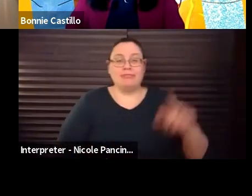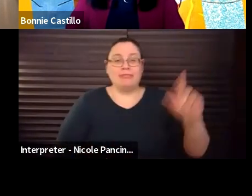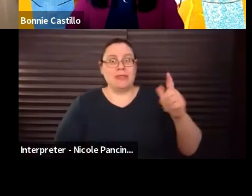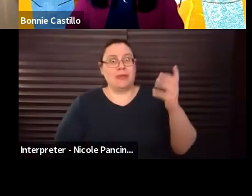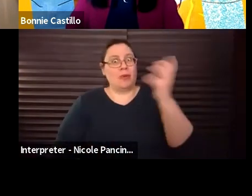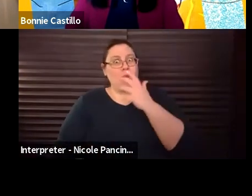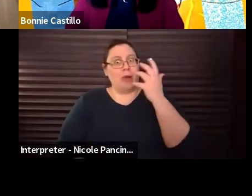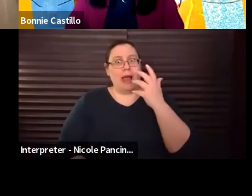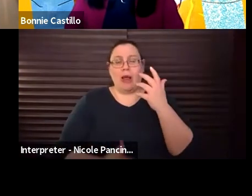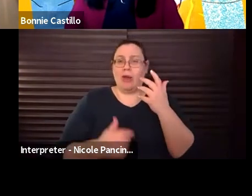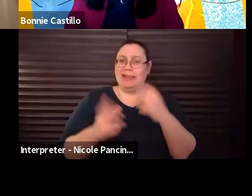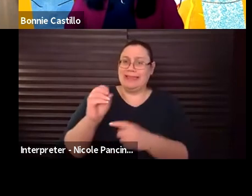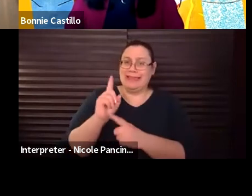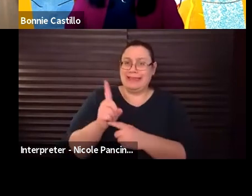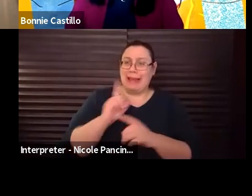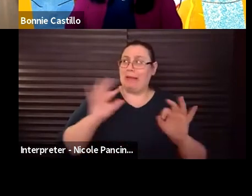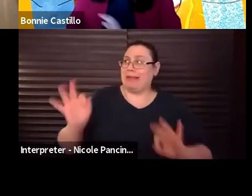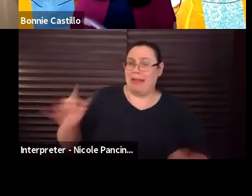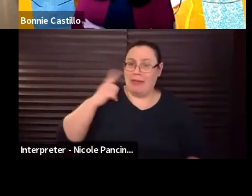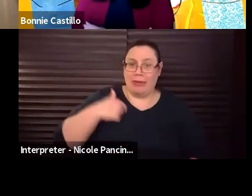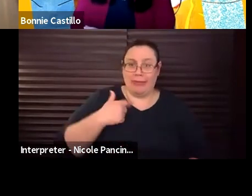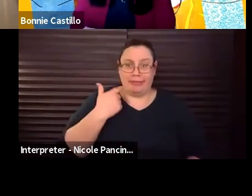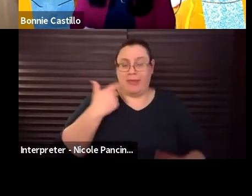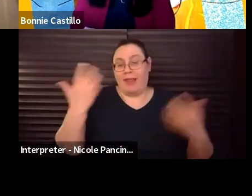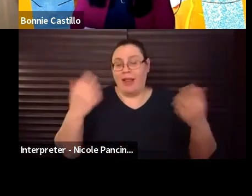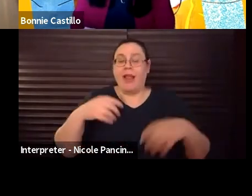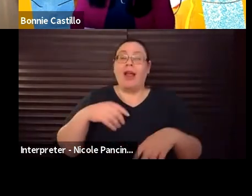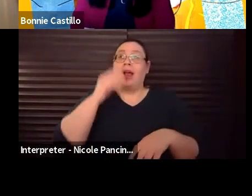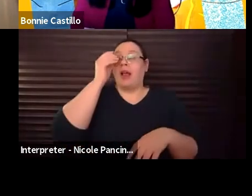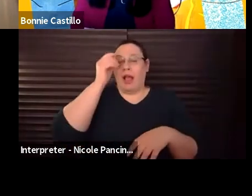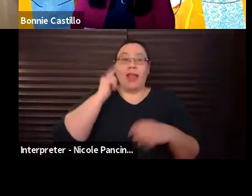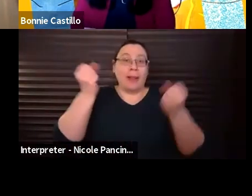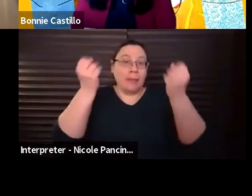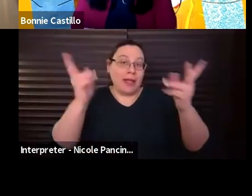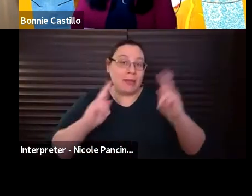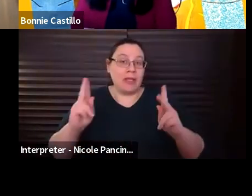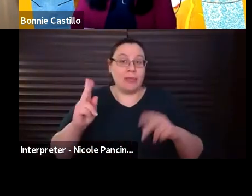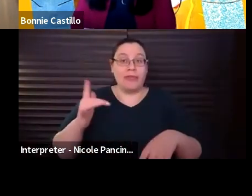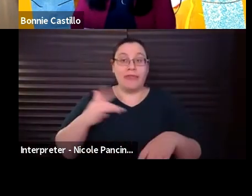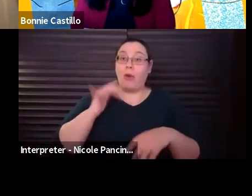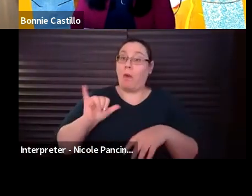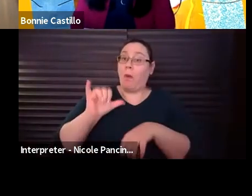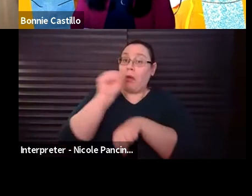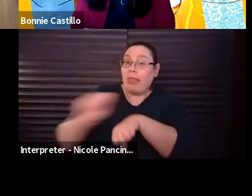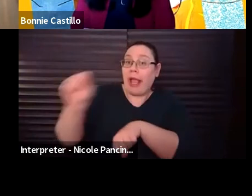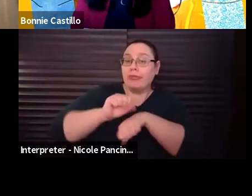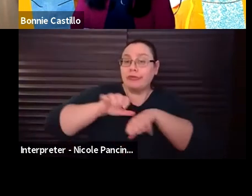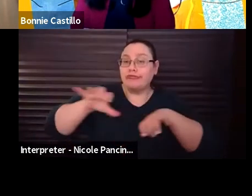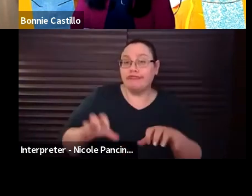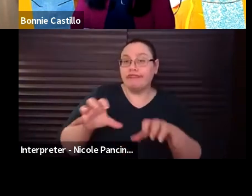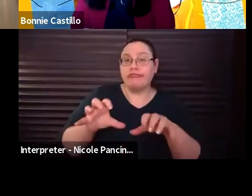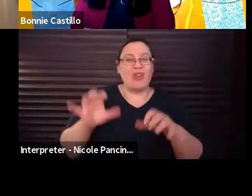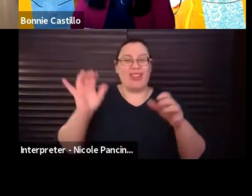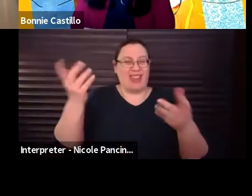big lift in 60 seconds. Just, you know, I think a lot of people think that the labor movement is of the